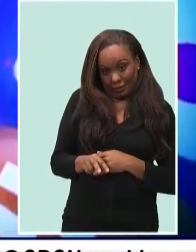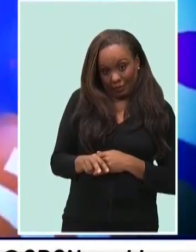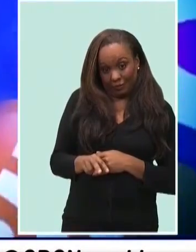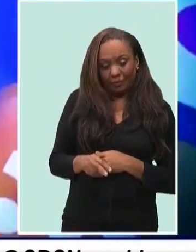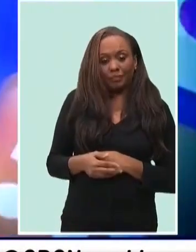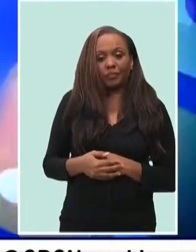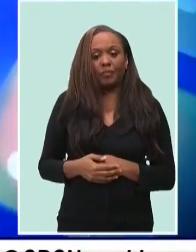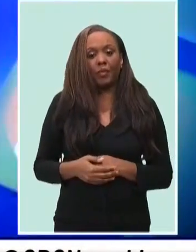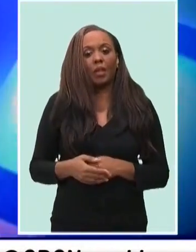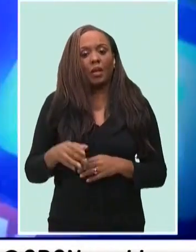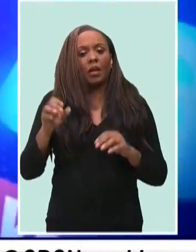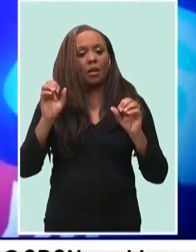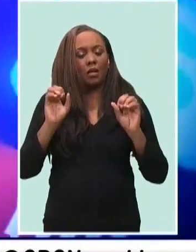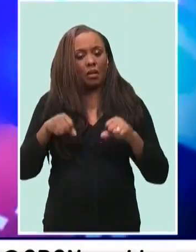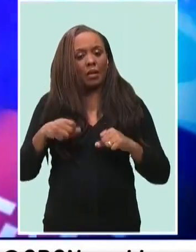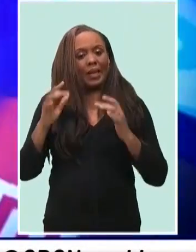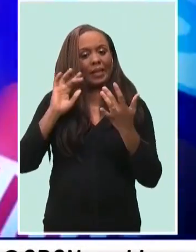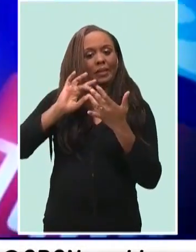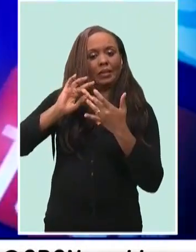233-7388 or